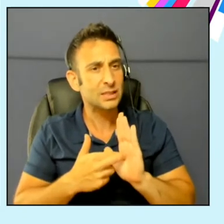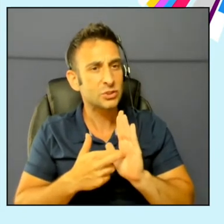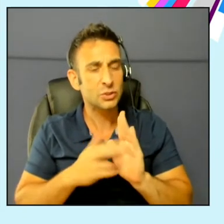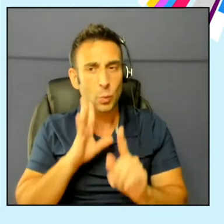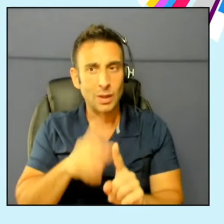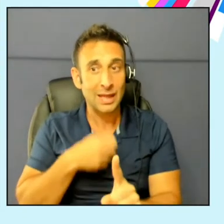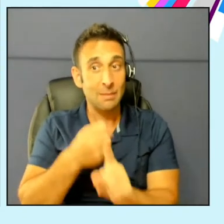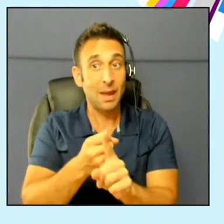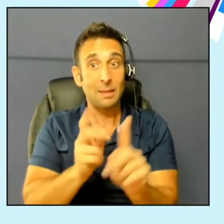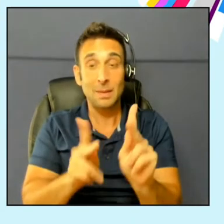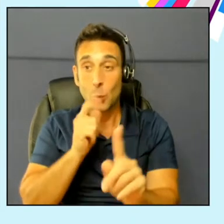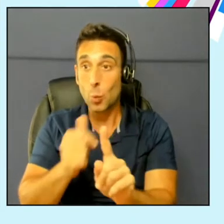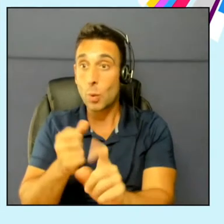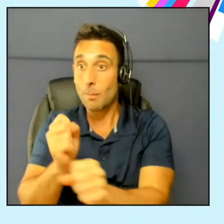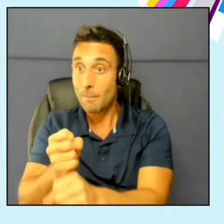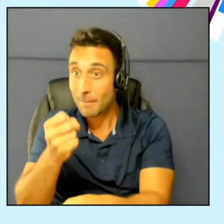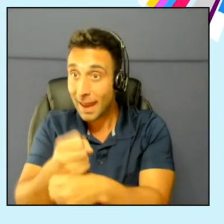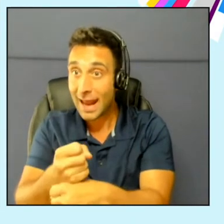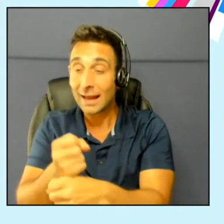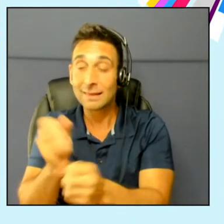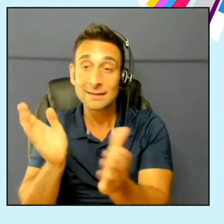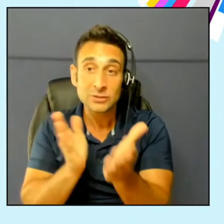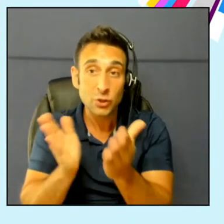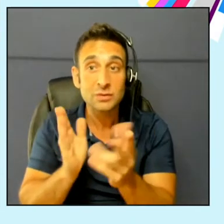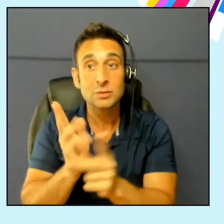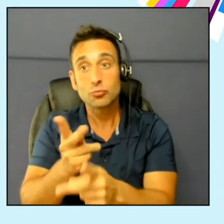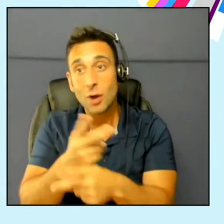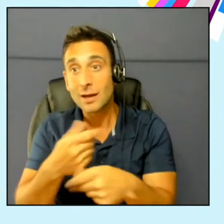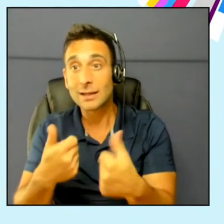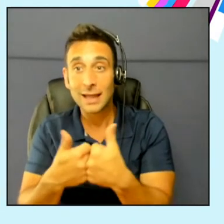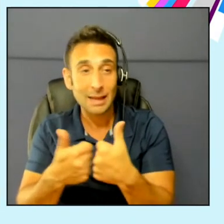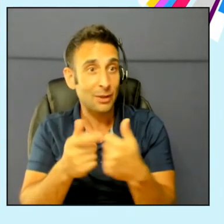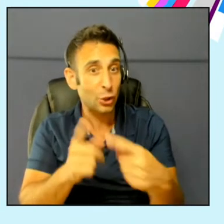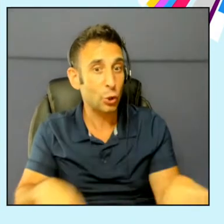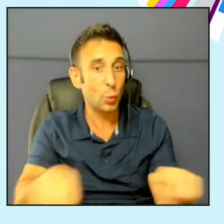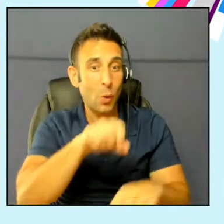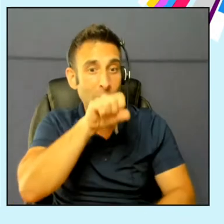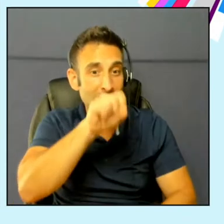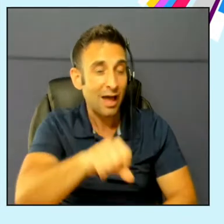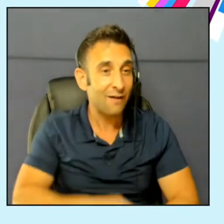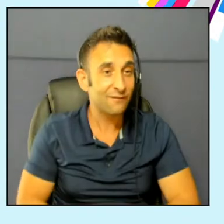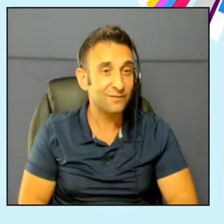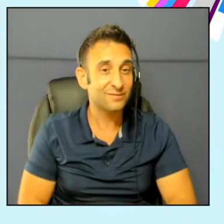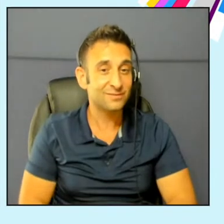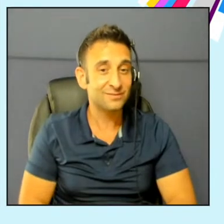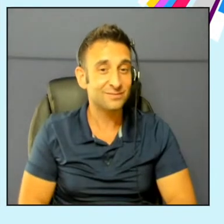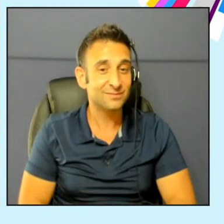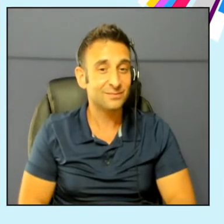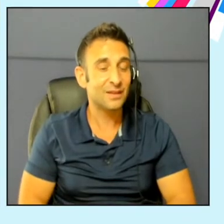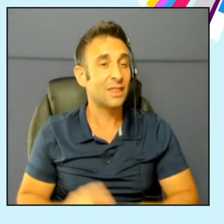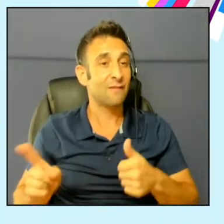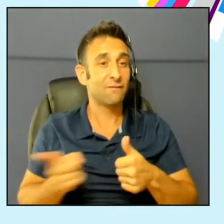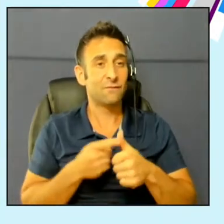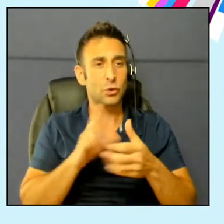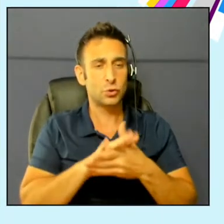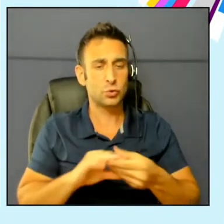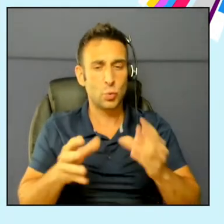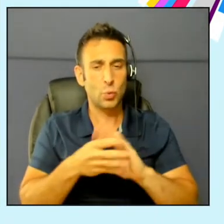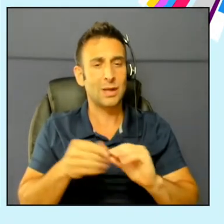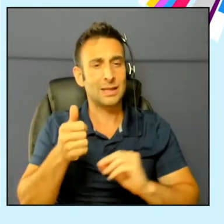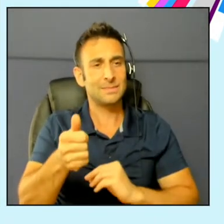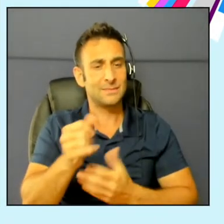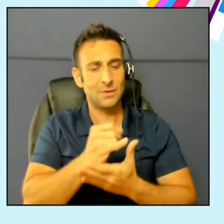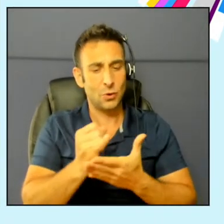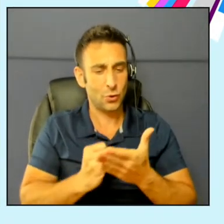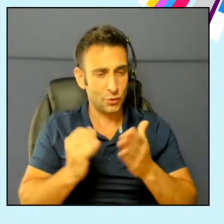games, some of the services, some of the products and devices that you all love to play. So this first story comes from an artist from one of our most